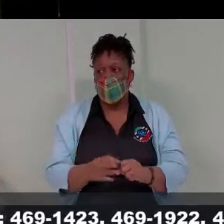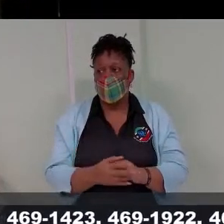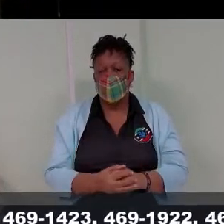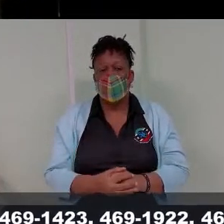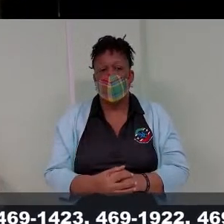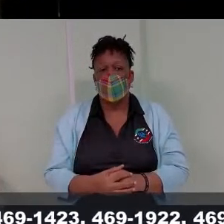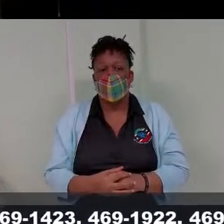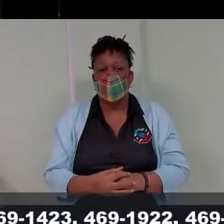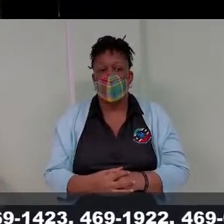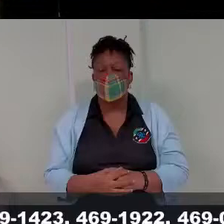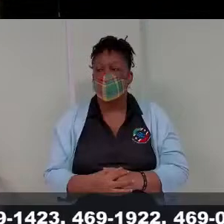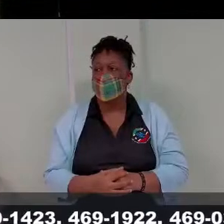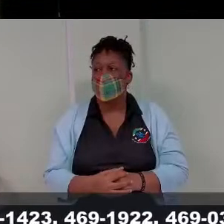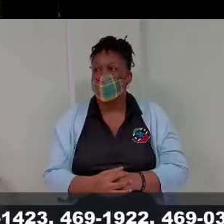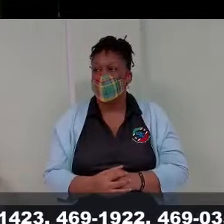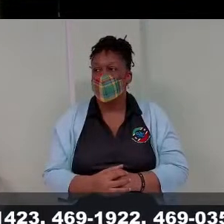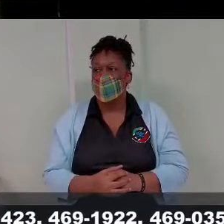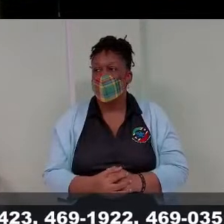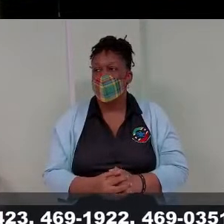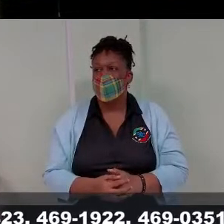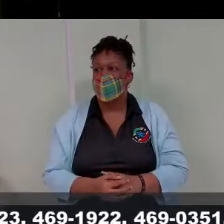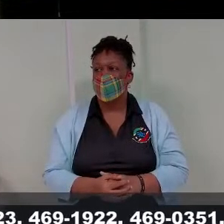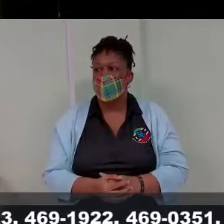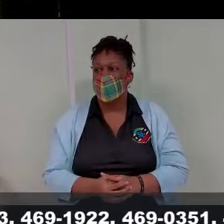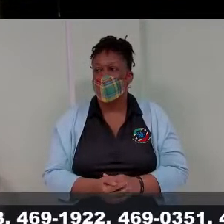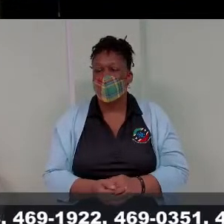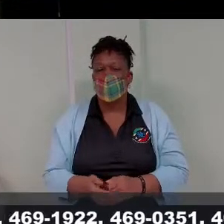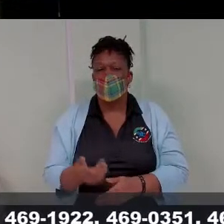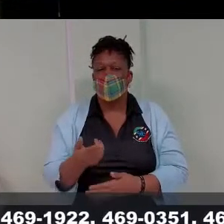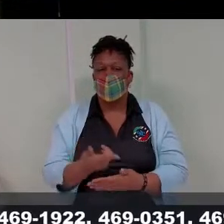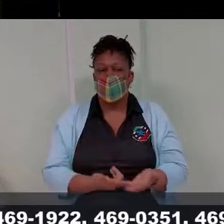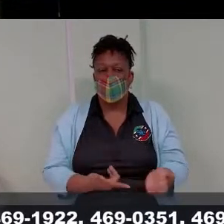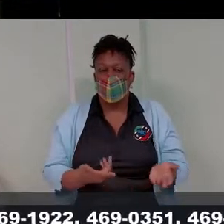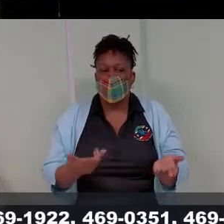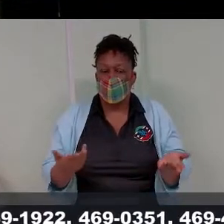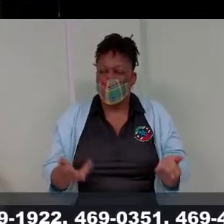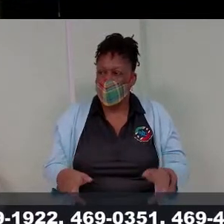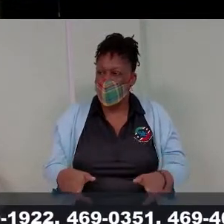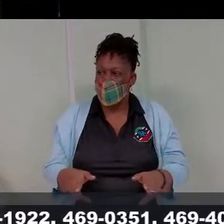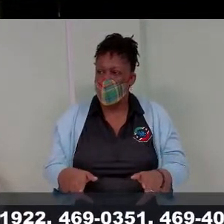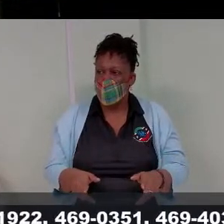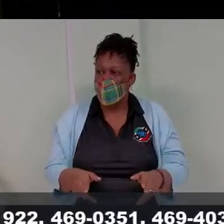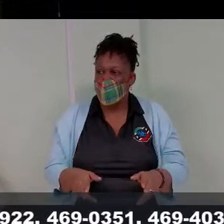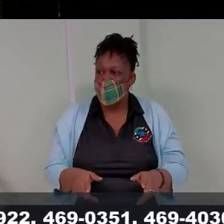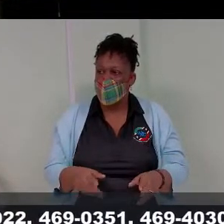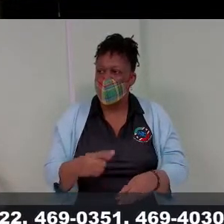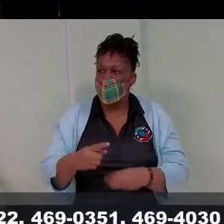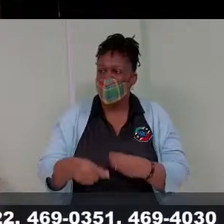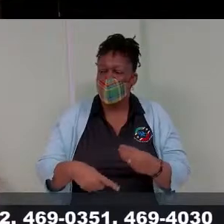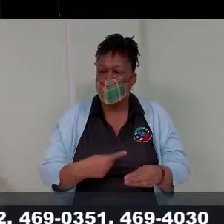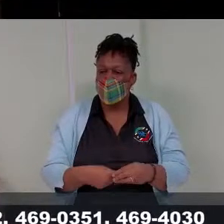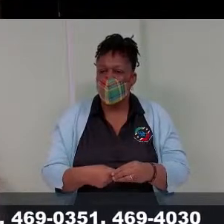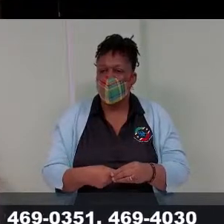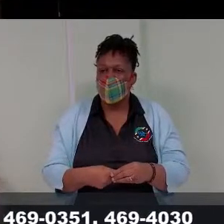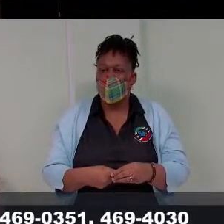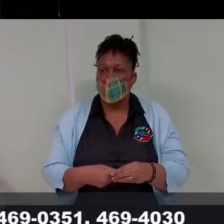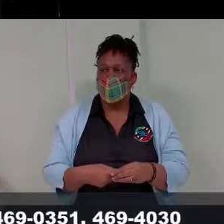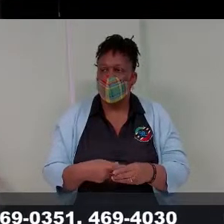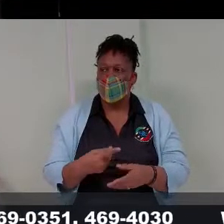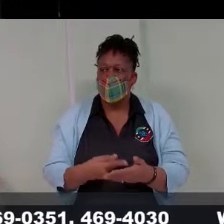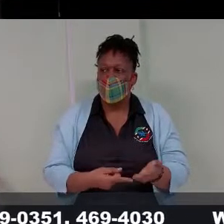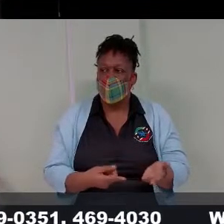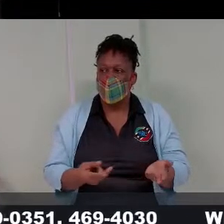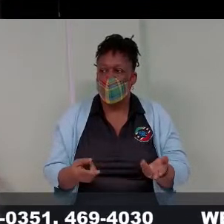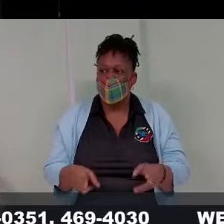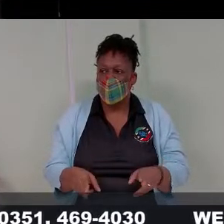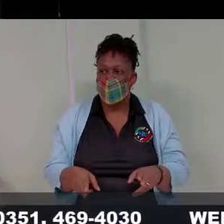whole. With that said, what is the status on the incident that took place with the